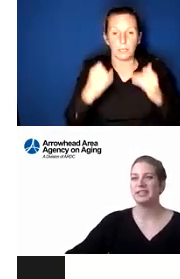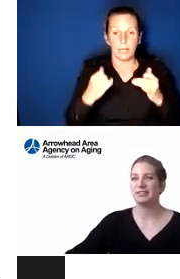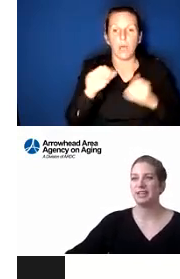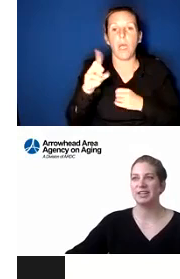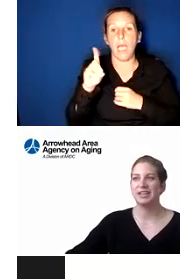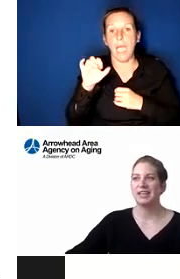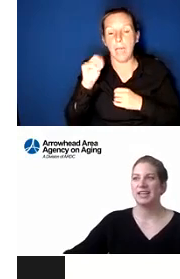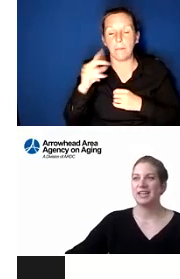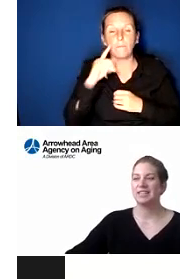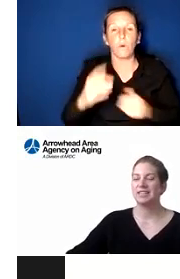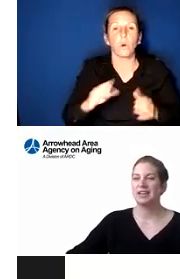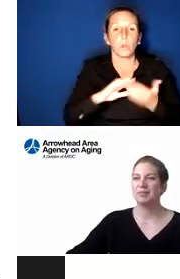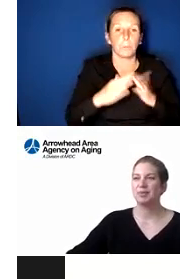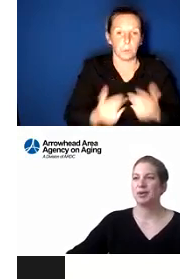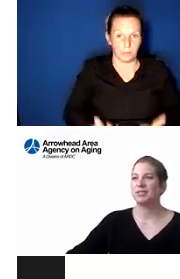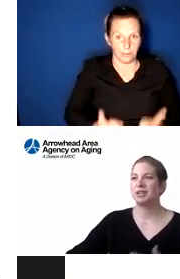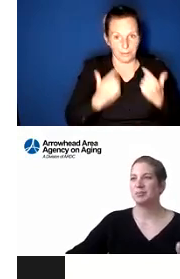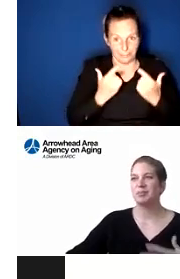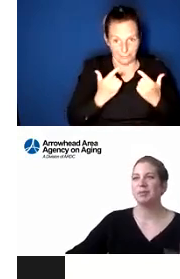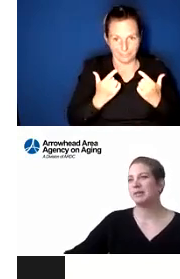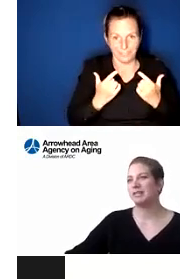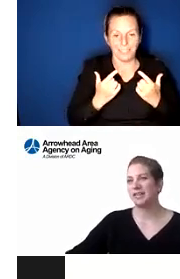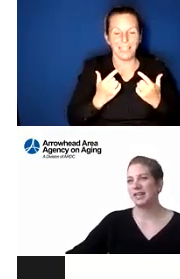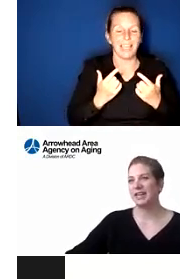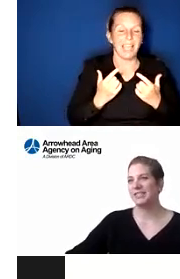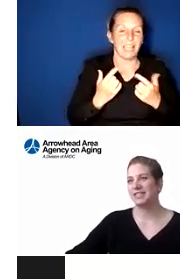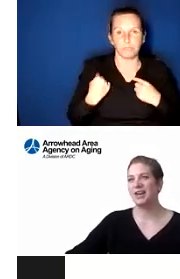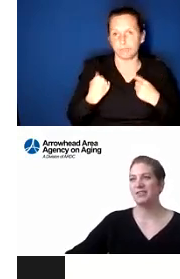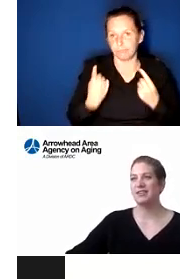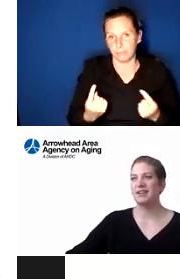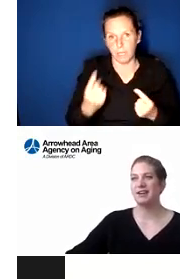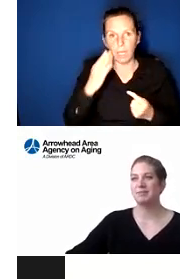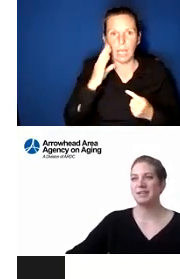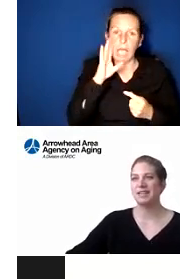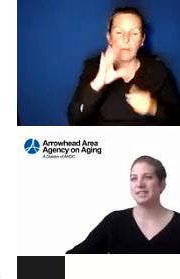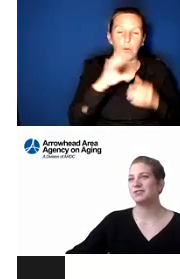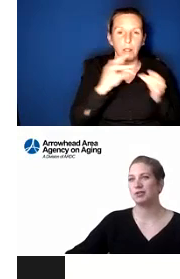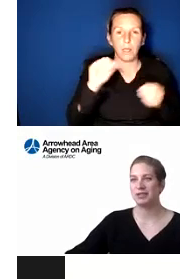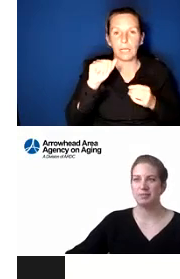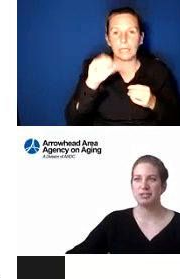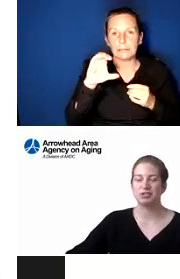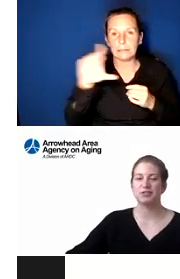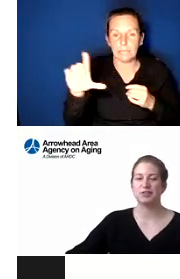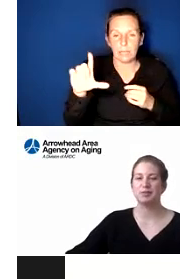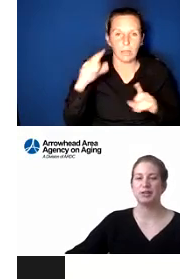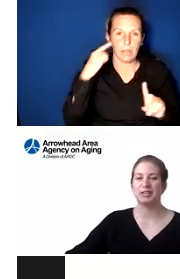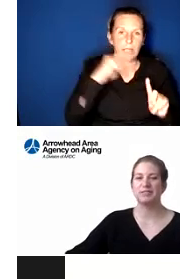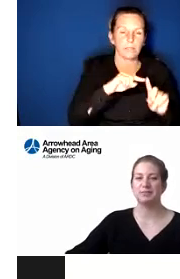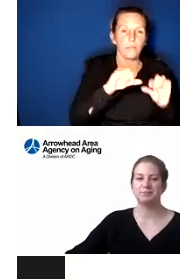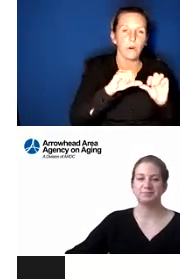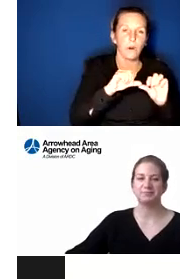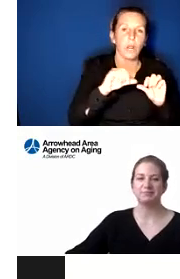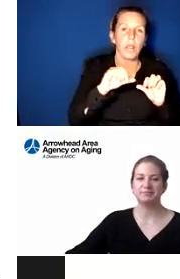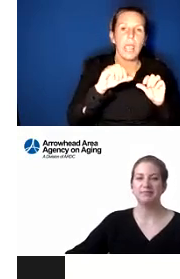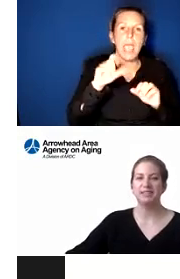Community Living. And throughout, I'll probably be saying ACL, and that is for the Administration for Community